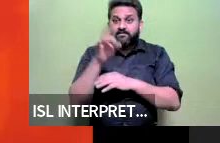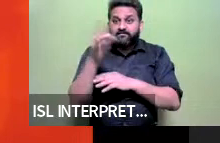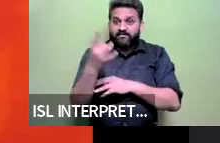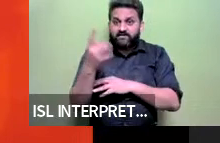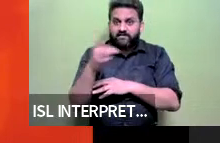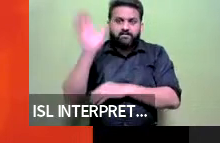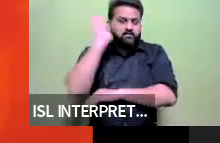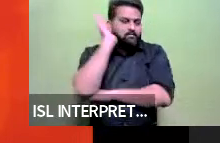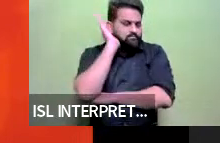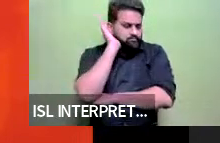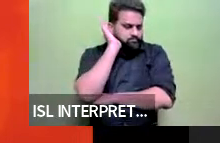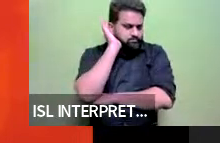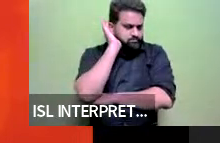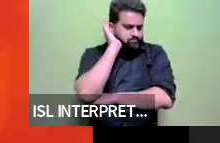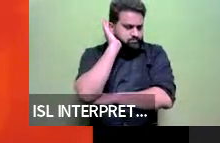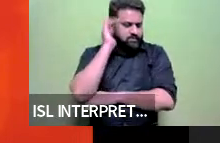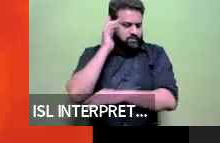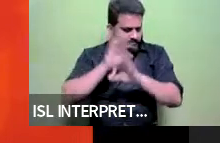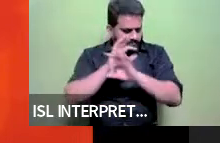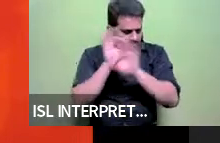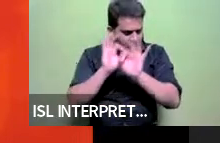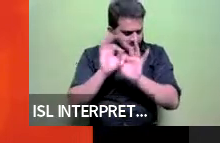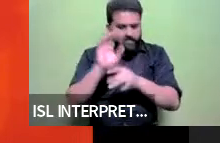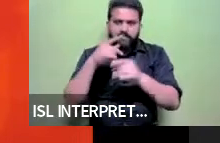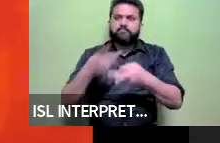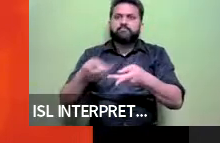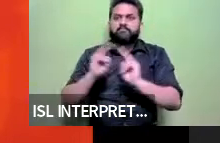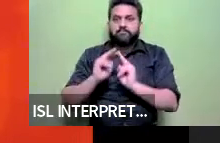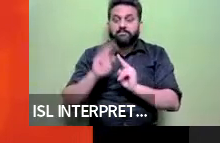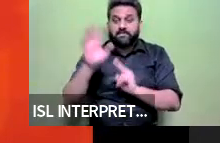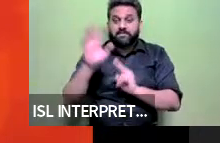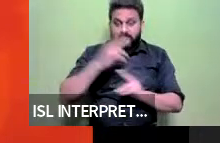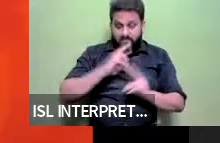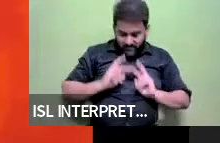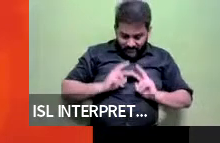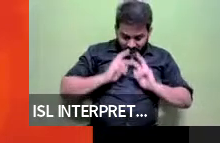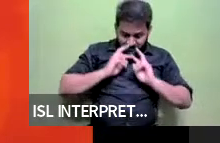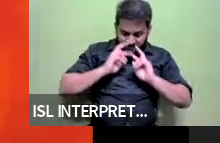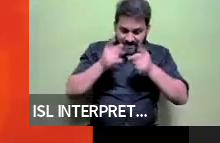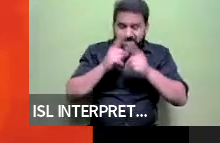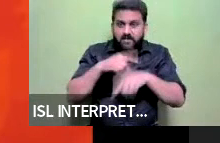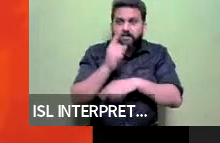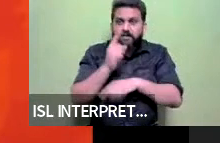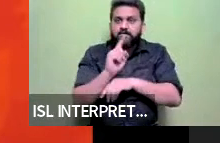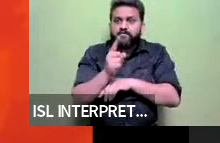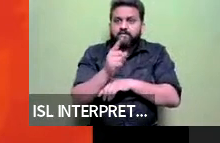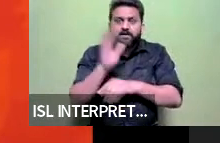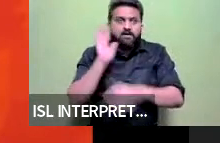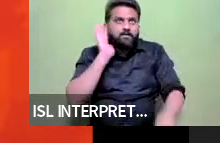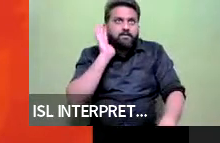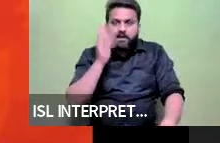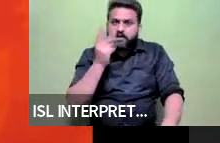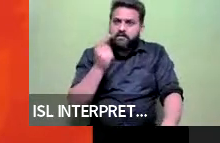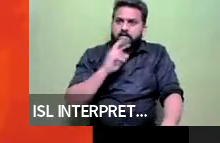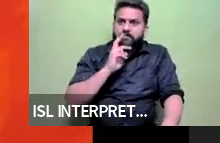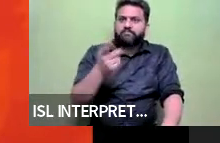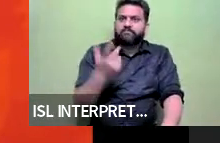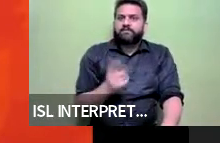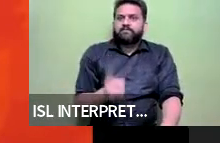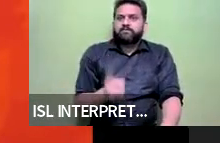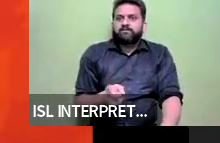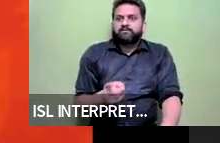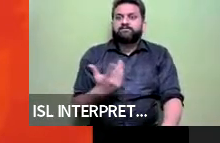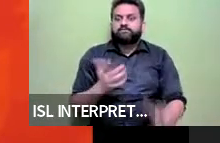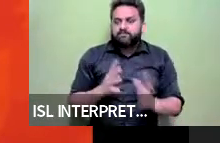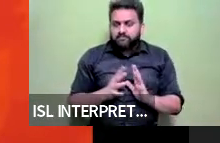listen, prepare, and deliver. But respondent has only 1 minute to listen and immediately come. There's no preparation